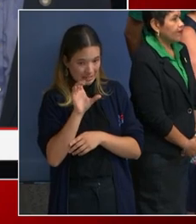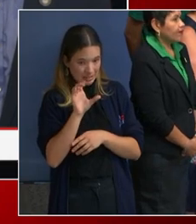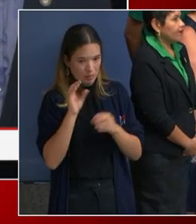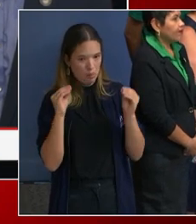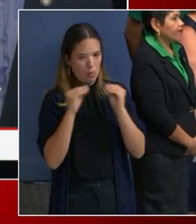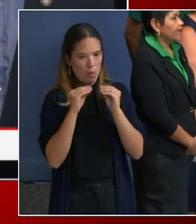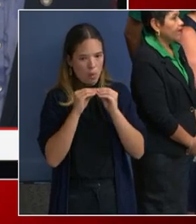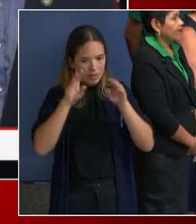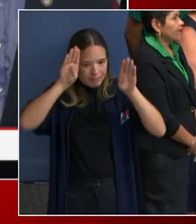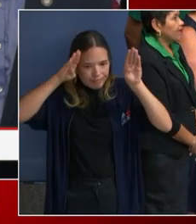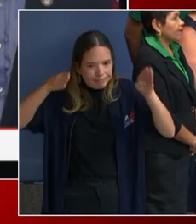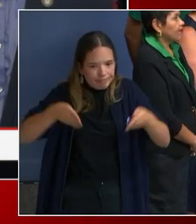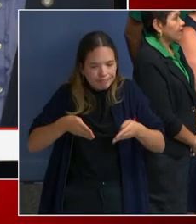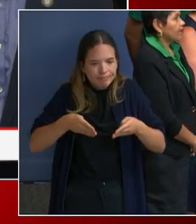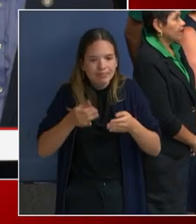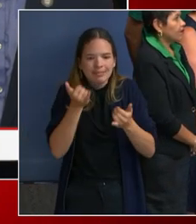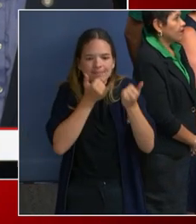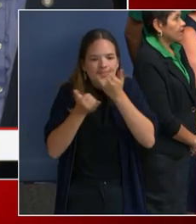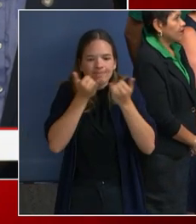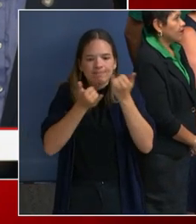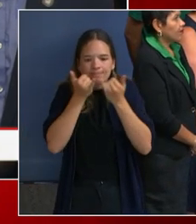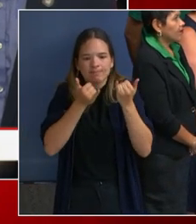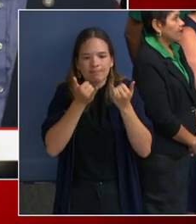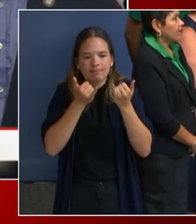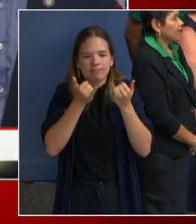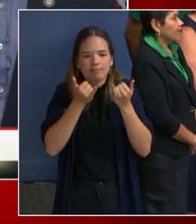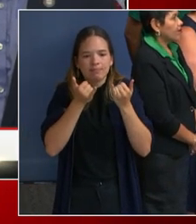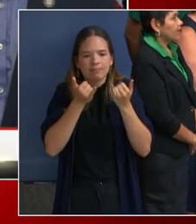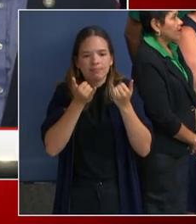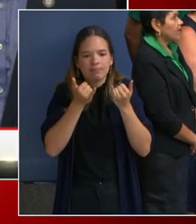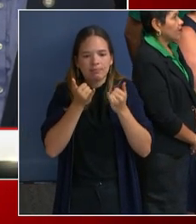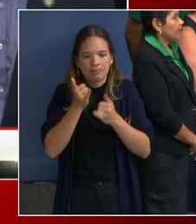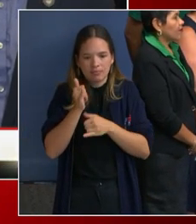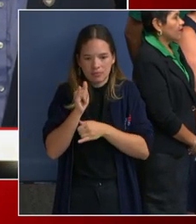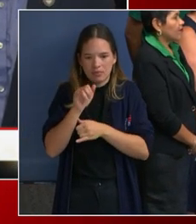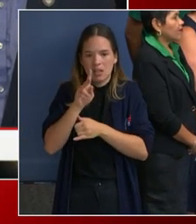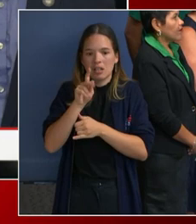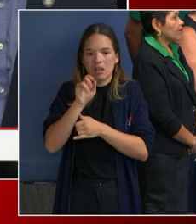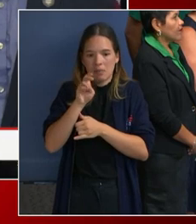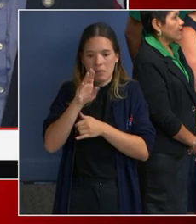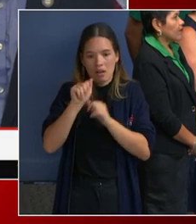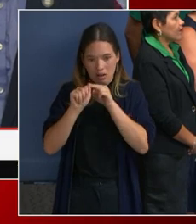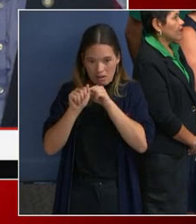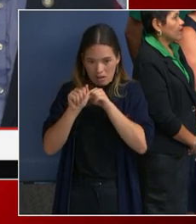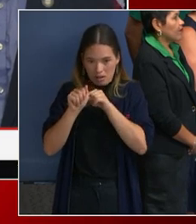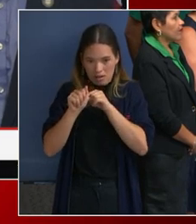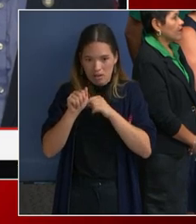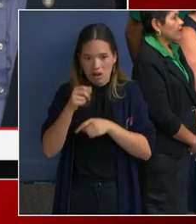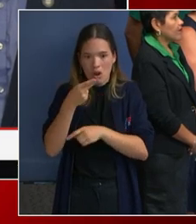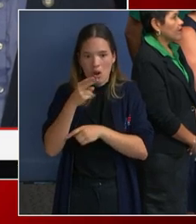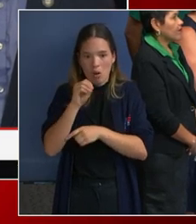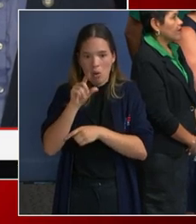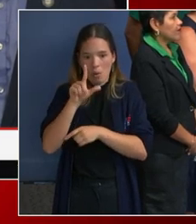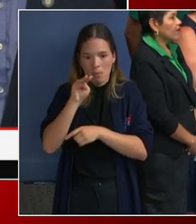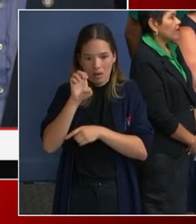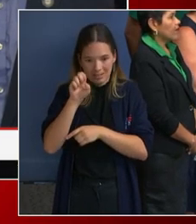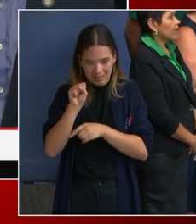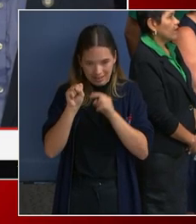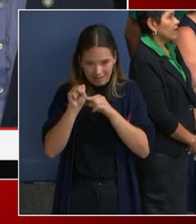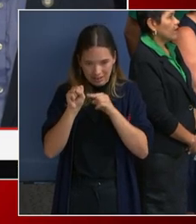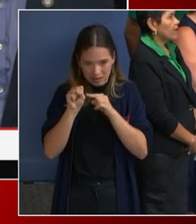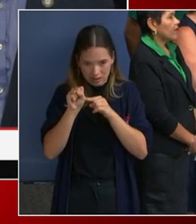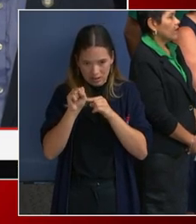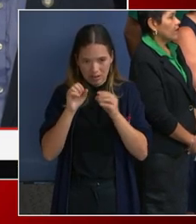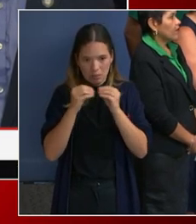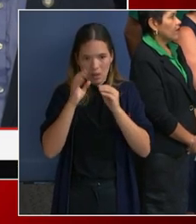talking about mistakes in Karima Holmes than they are in talking about possible mistakes in other people. I